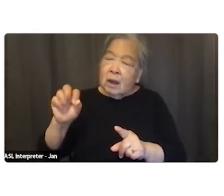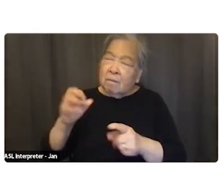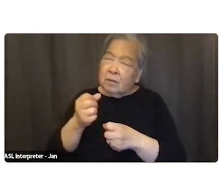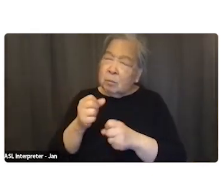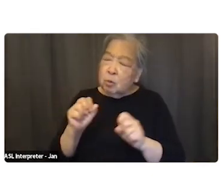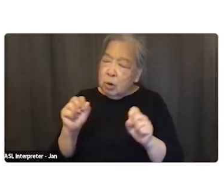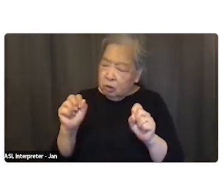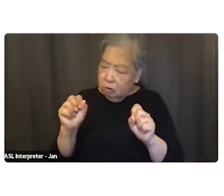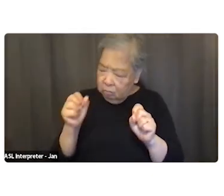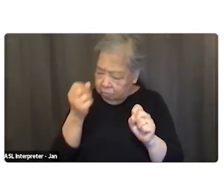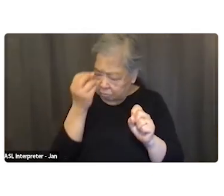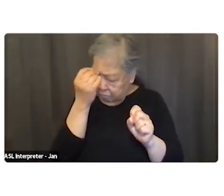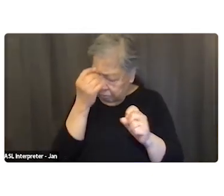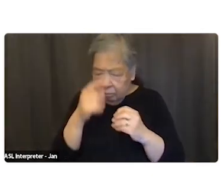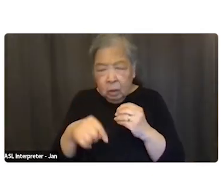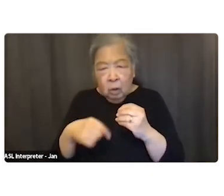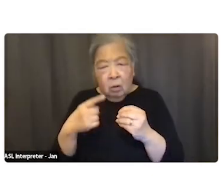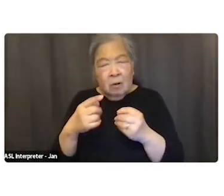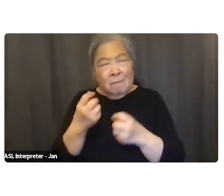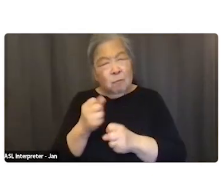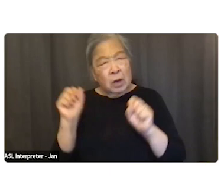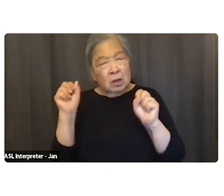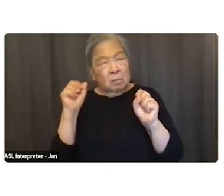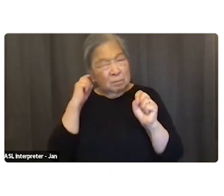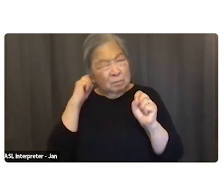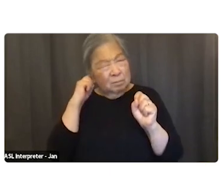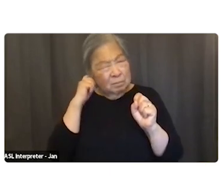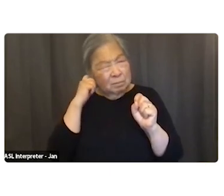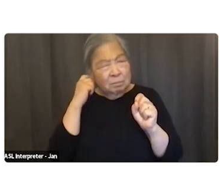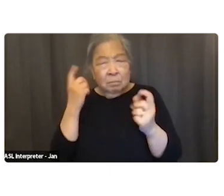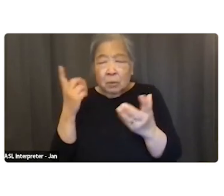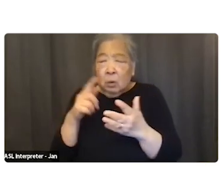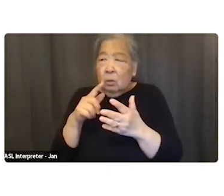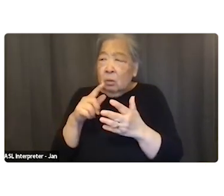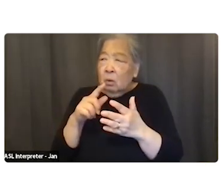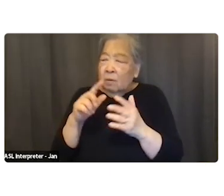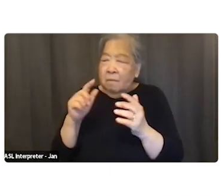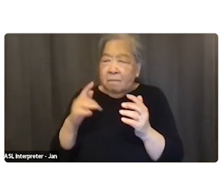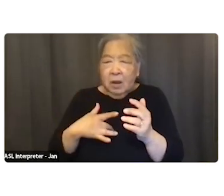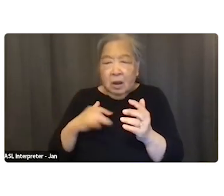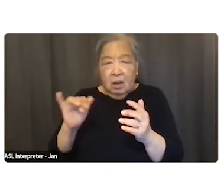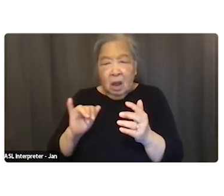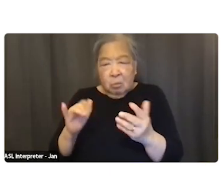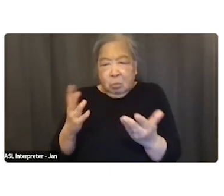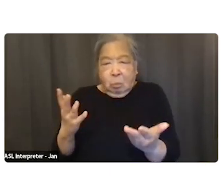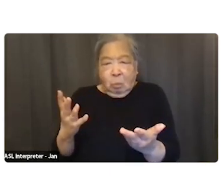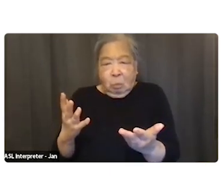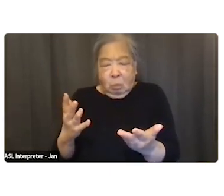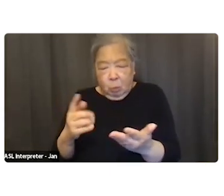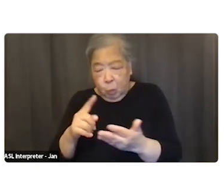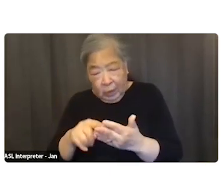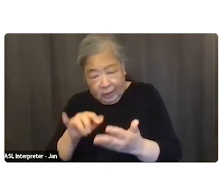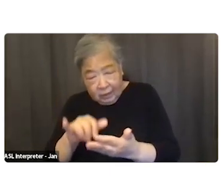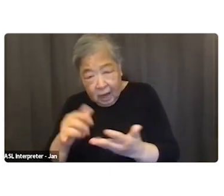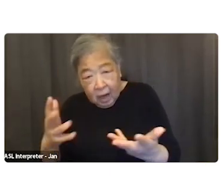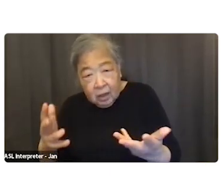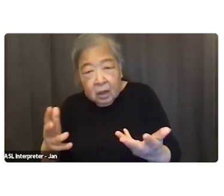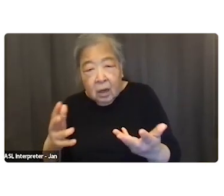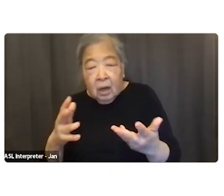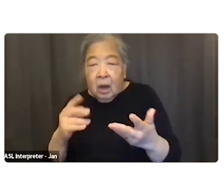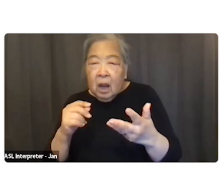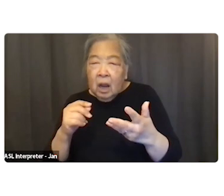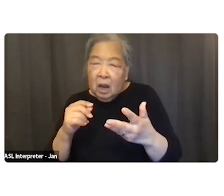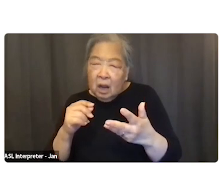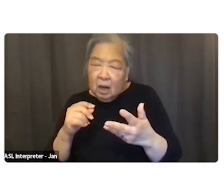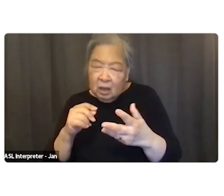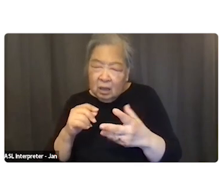what freedom, what liberation could be, what could it feel like, and its coordinates, right? Which